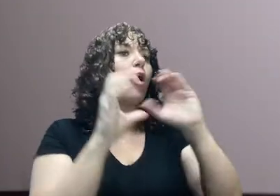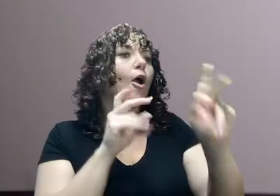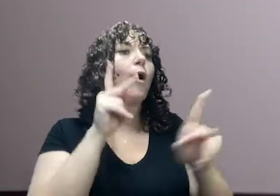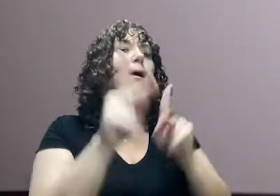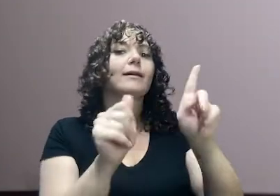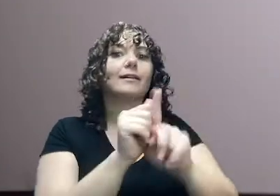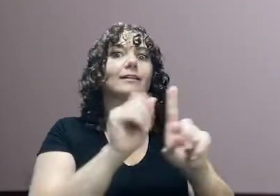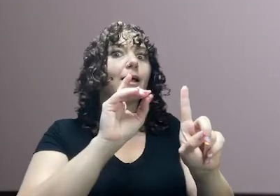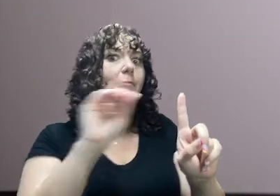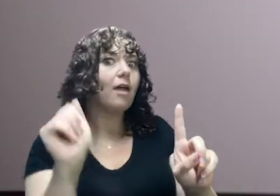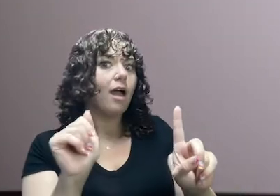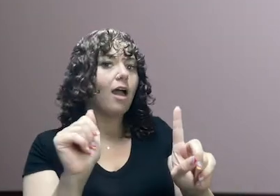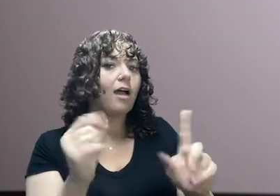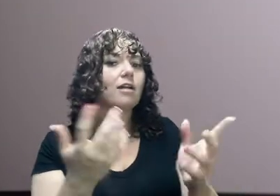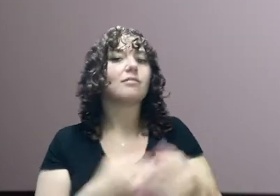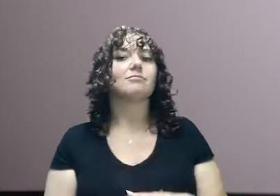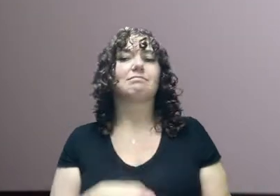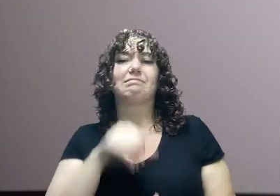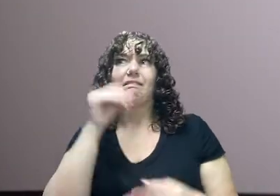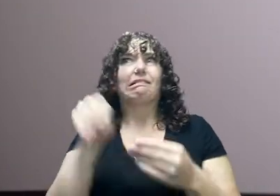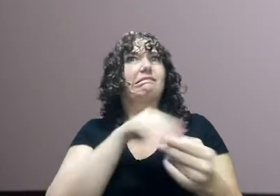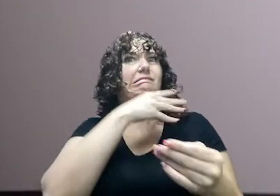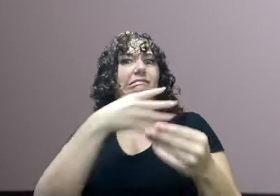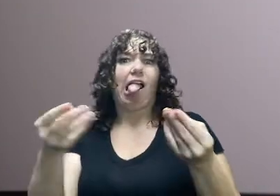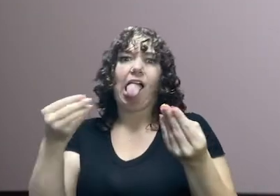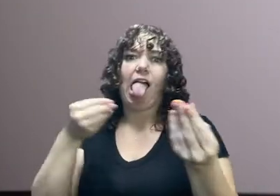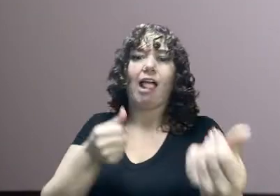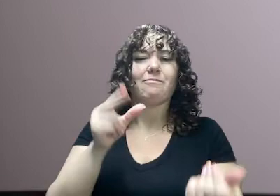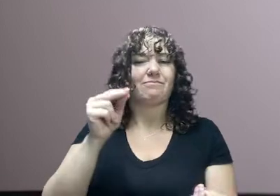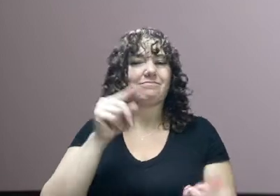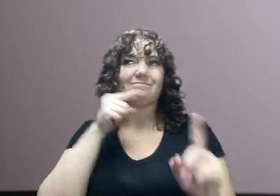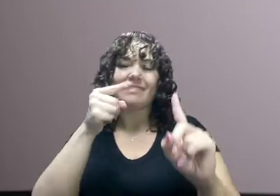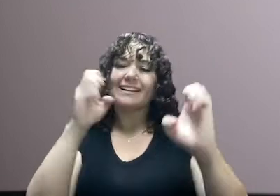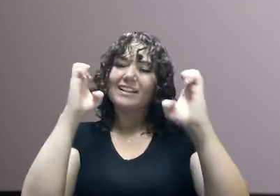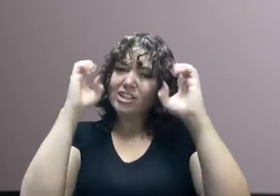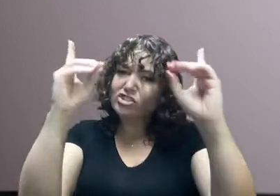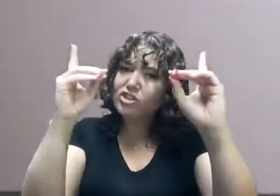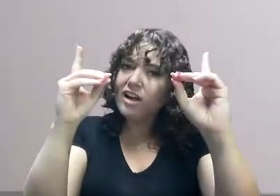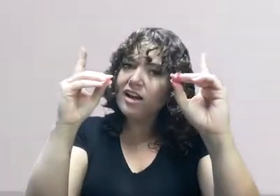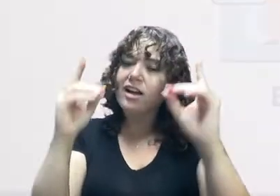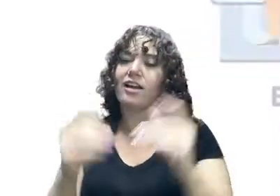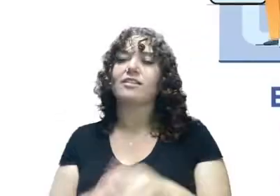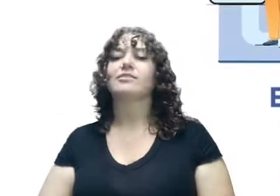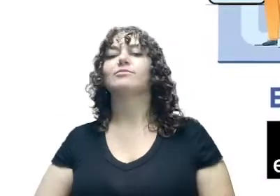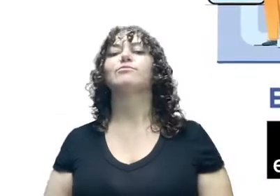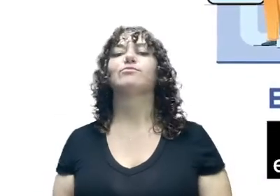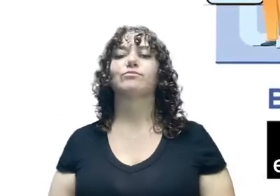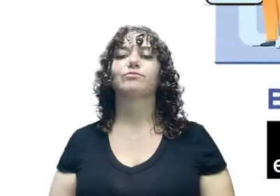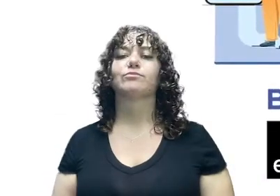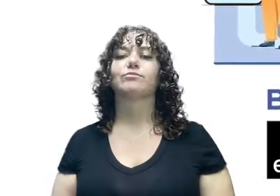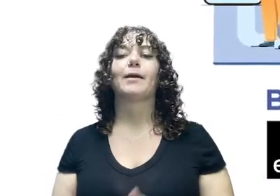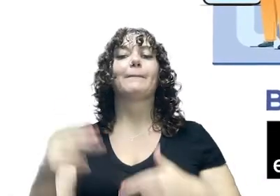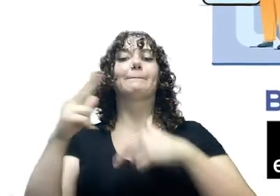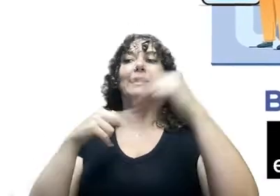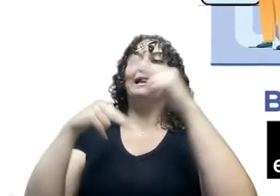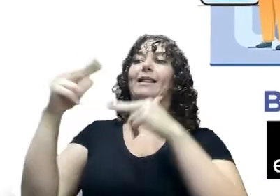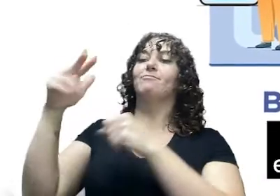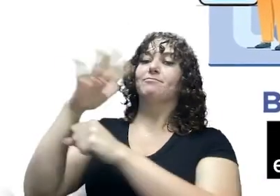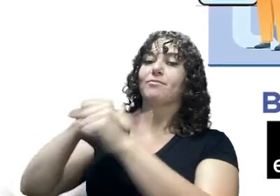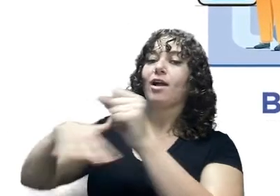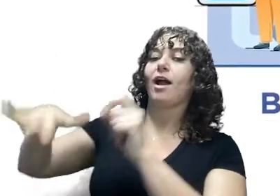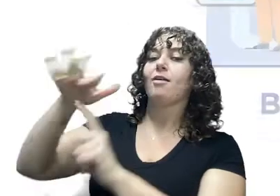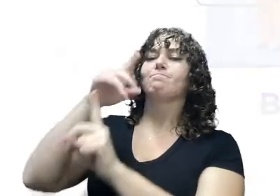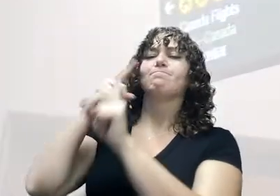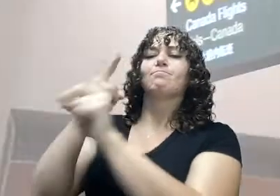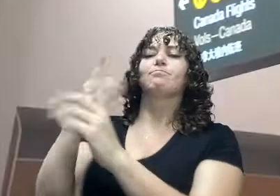people with a communication disability. It's not expensive, it's out there, it's education. The built environment needs to